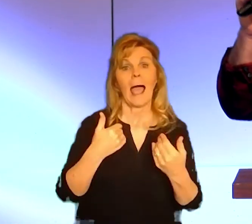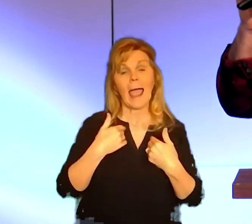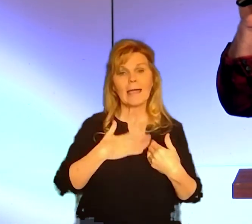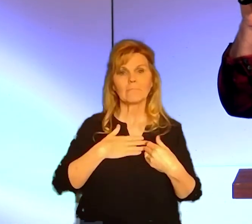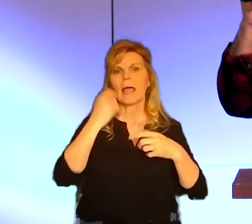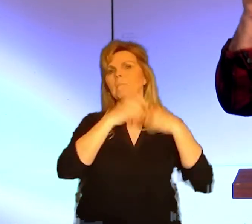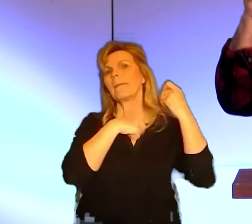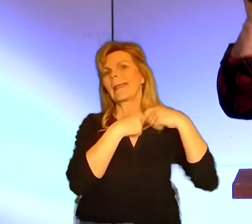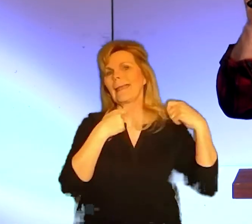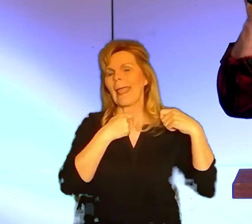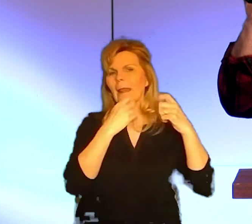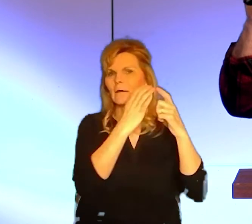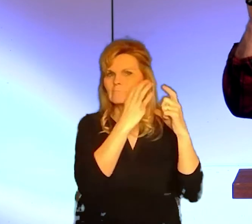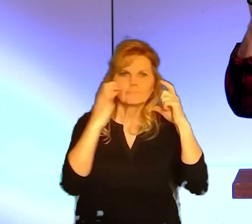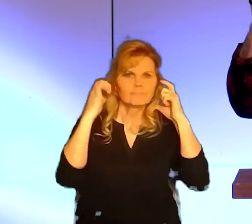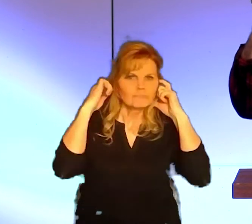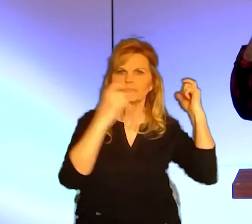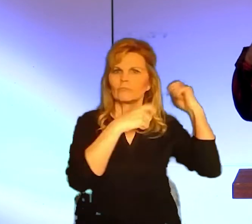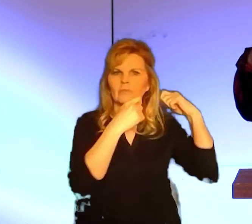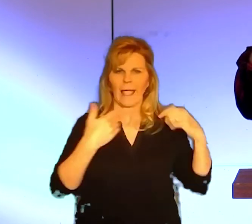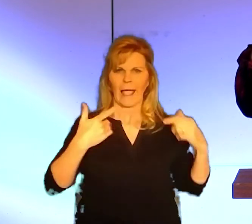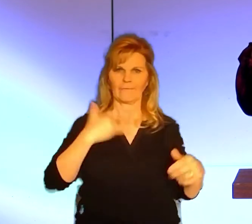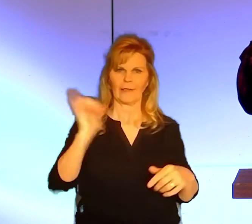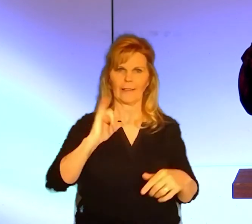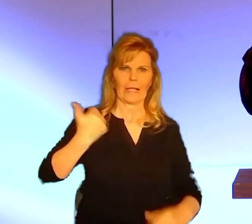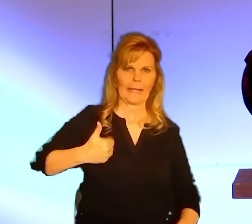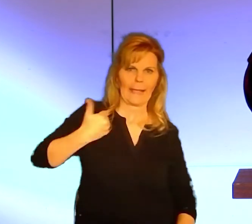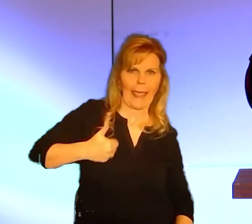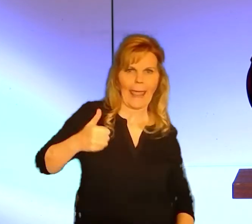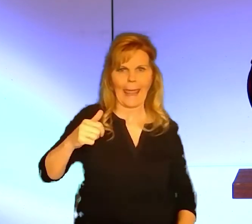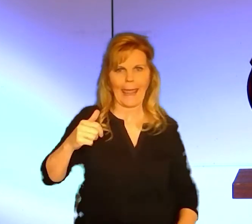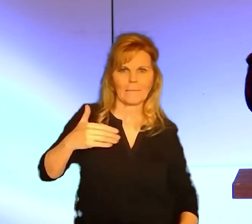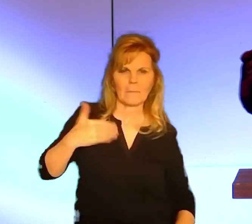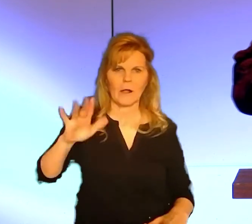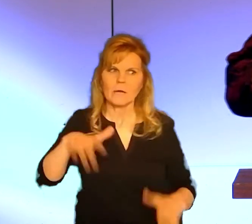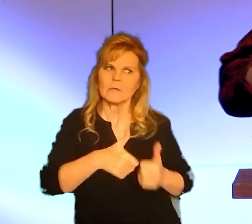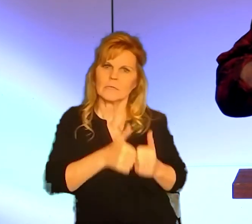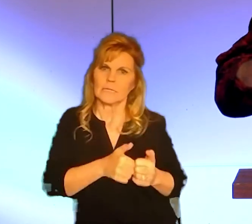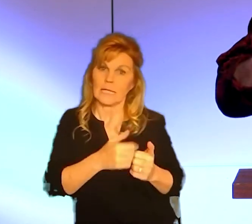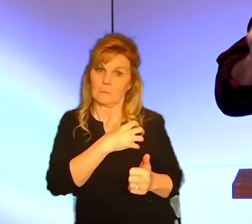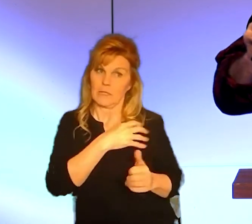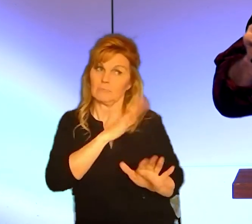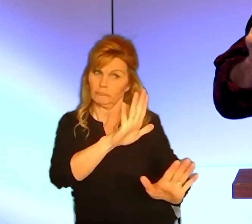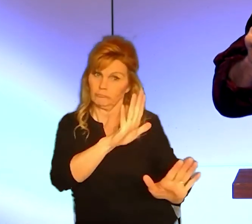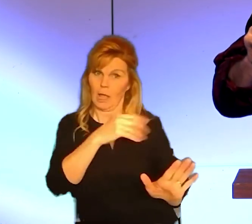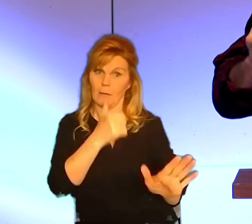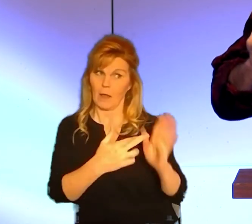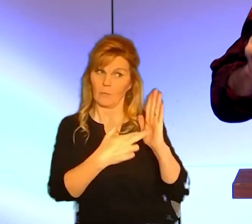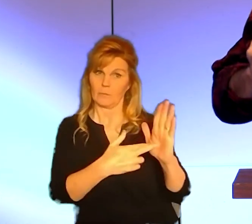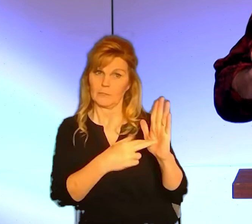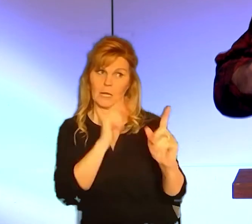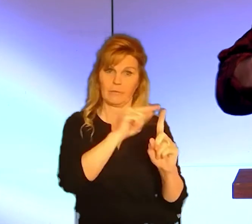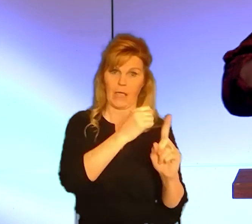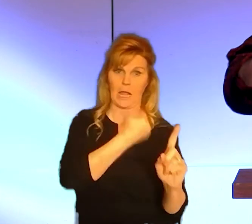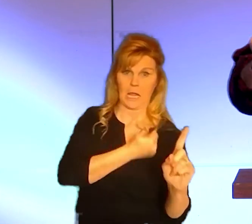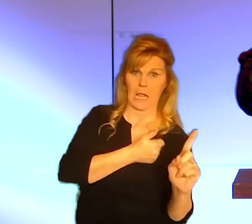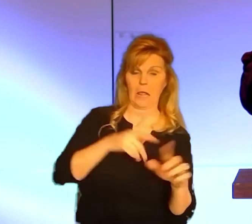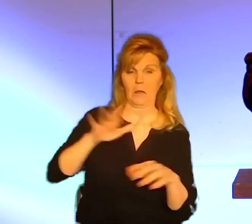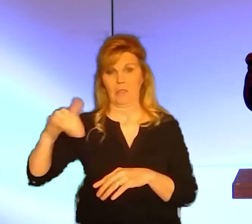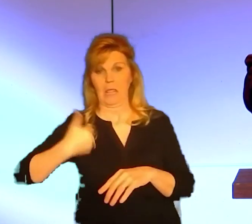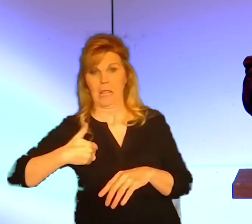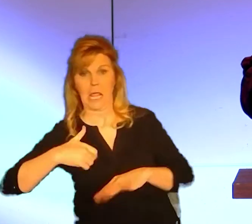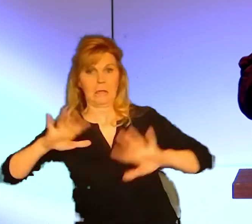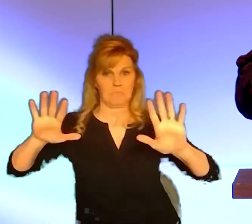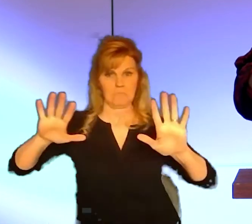bandana. I feel like I'm a gang member when I go out there. I like when I text the police, like, listen, I'm not representing, like, it's no